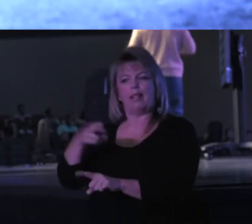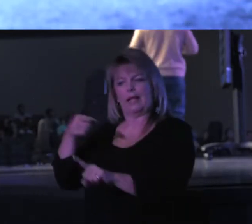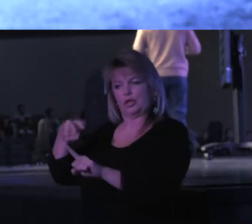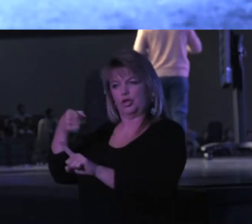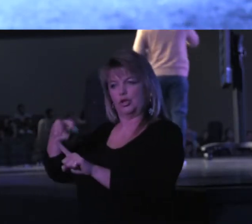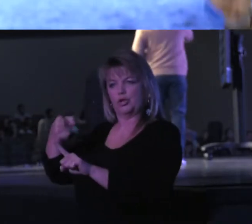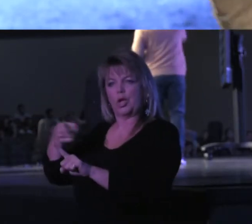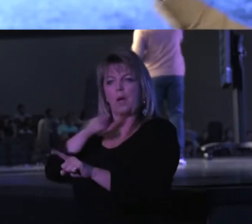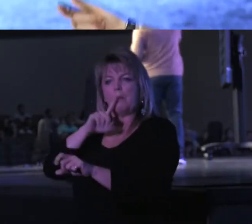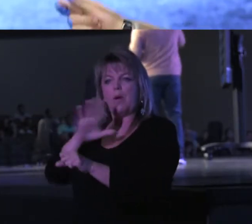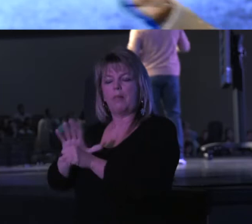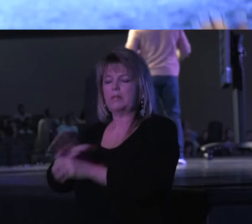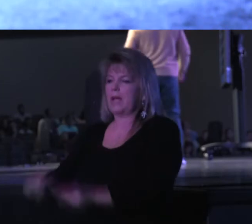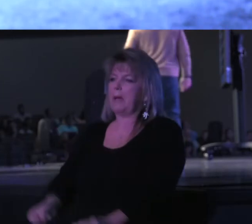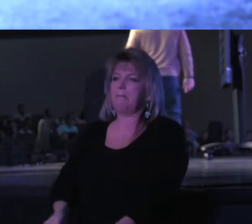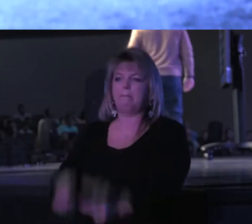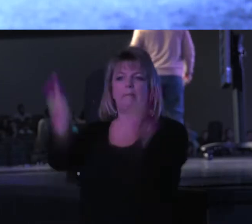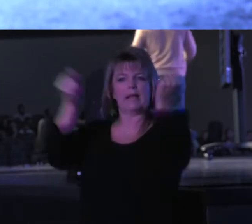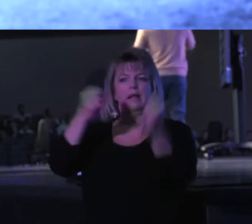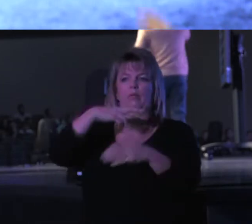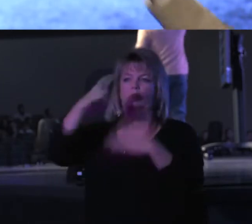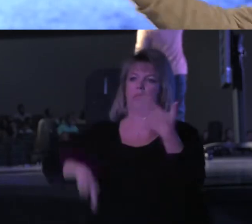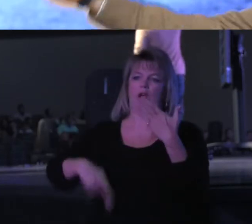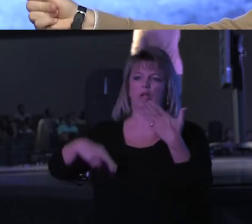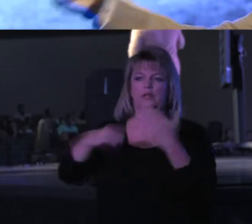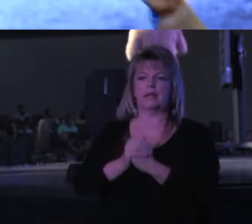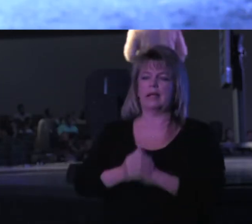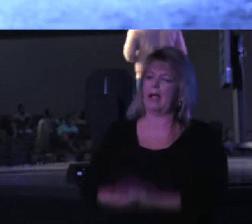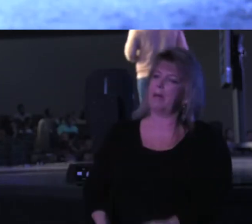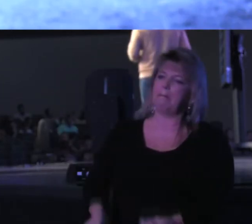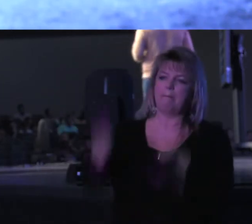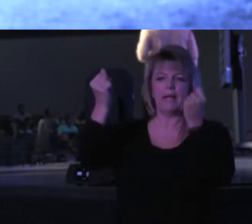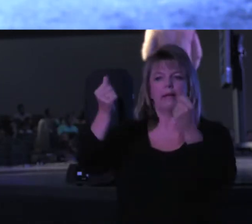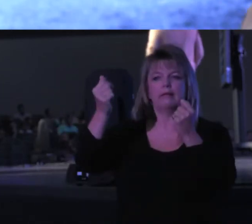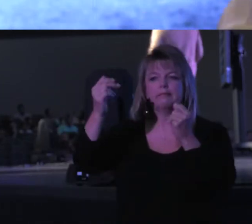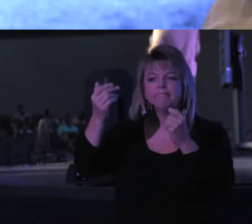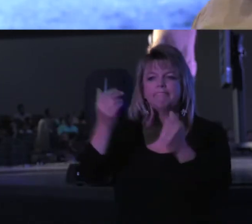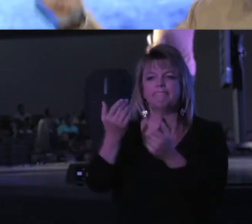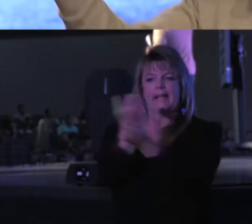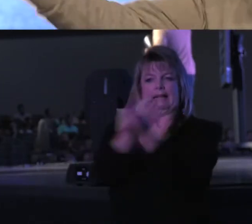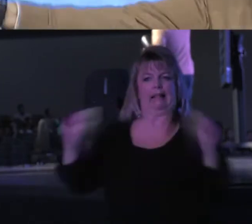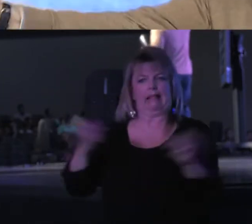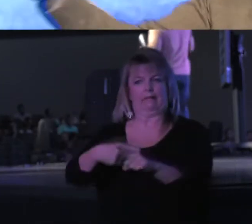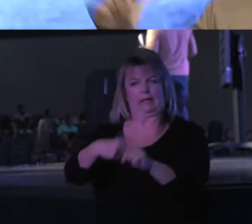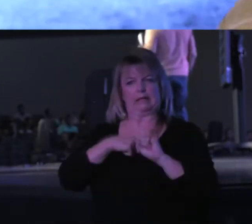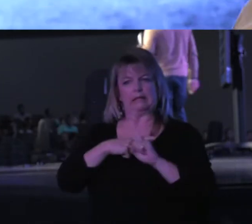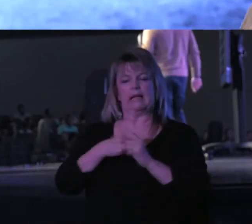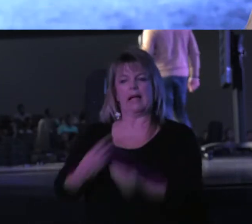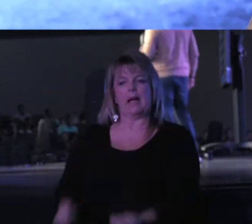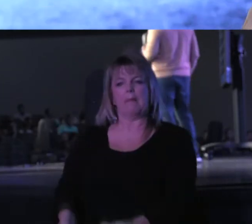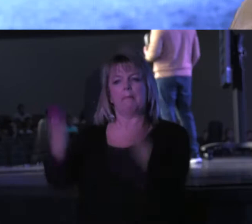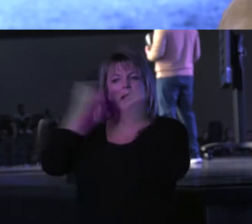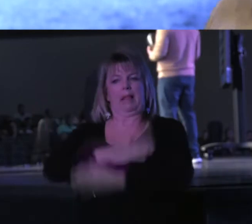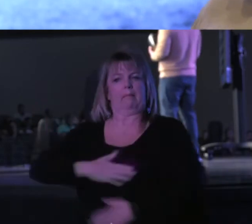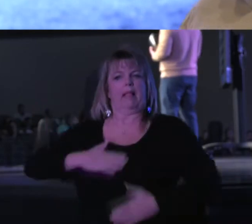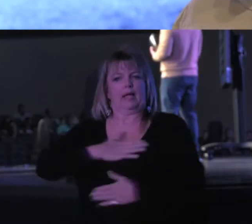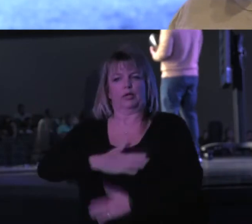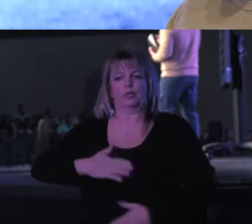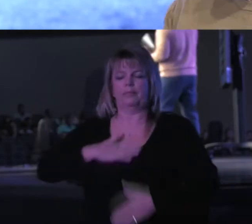that promised immediate results, immediate deliverance, immediate